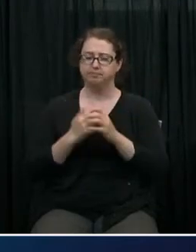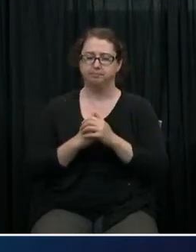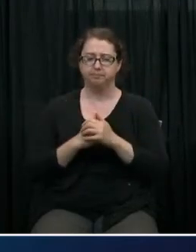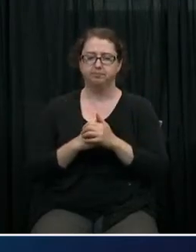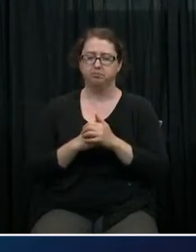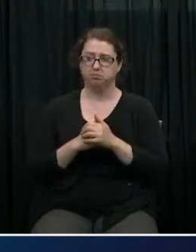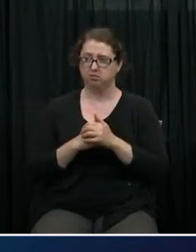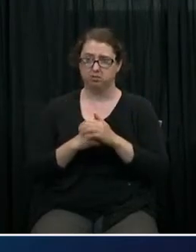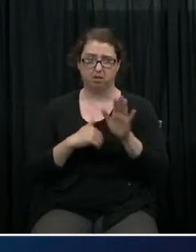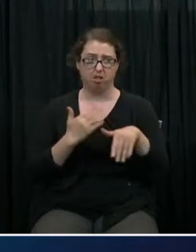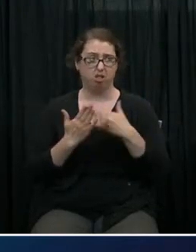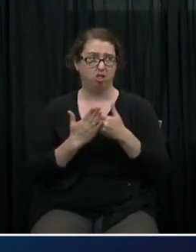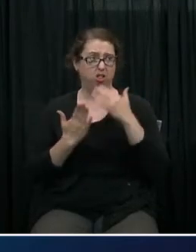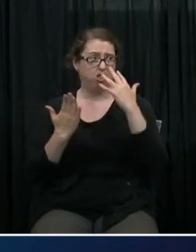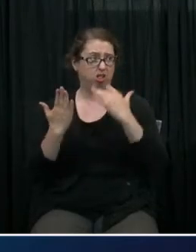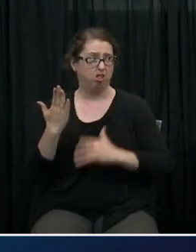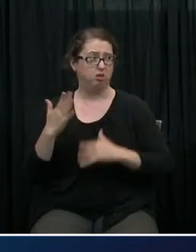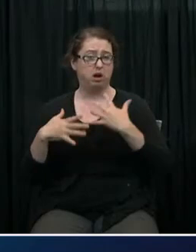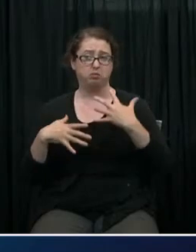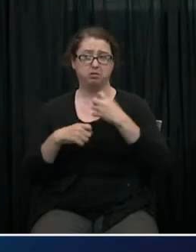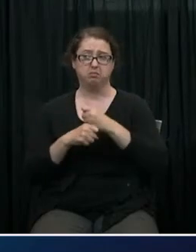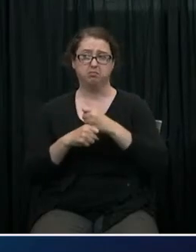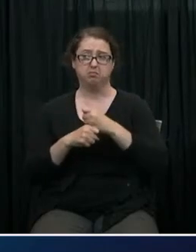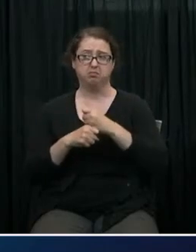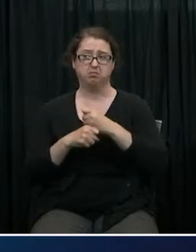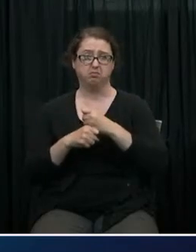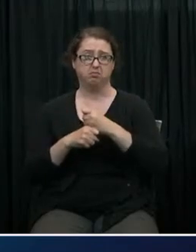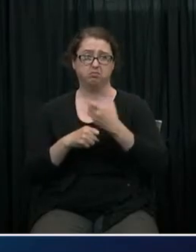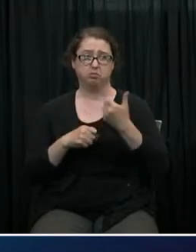the whole thing or summarize the main content.